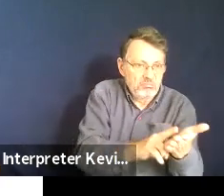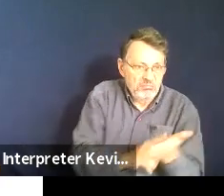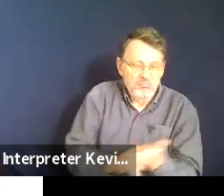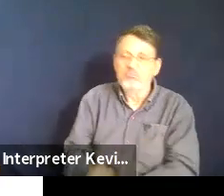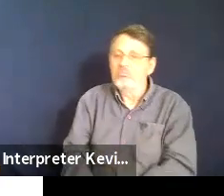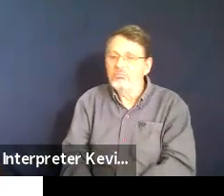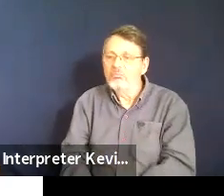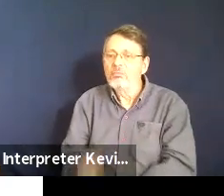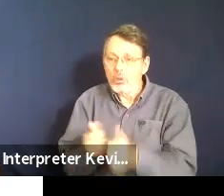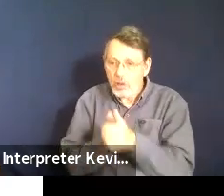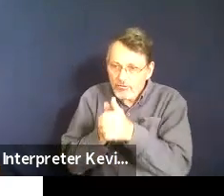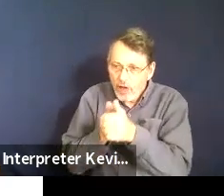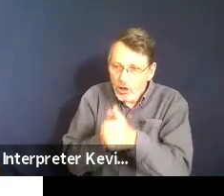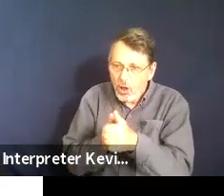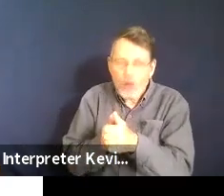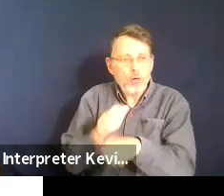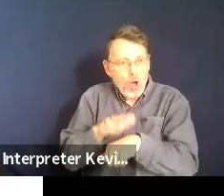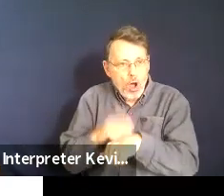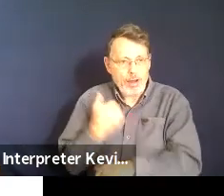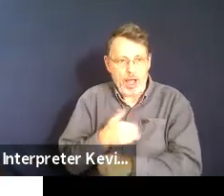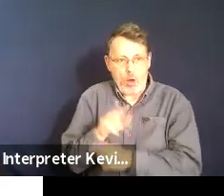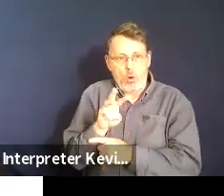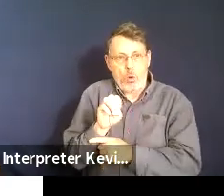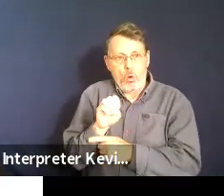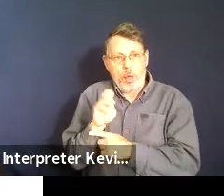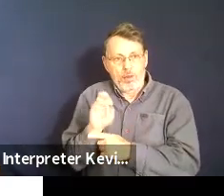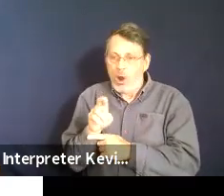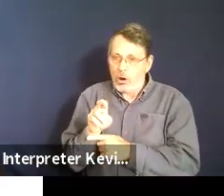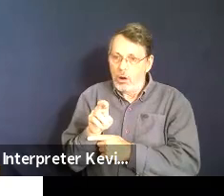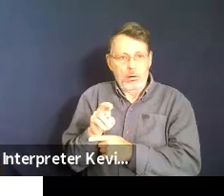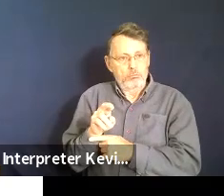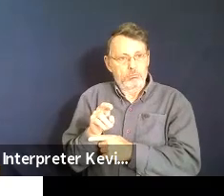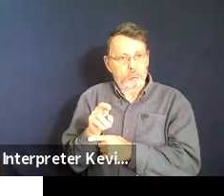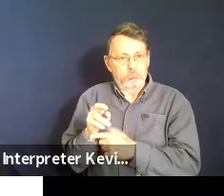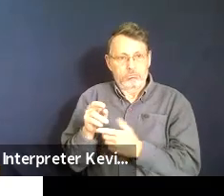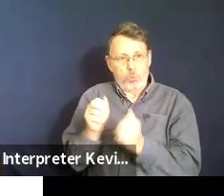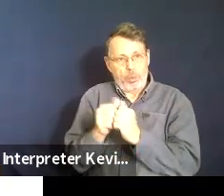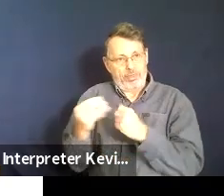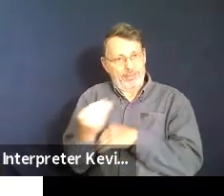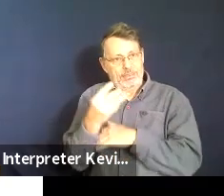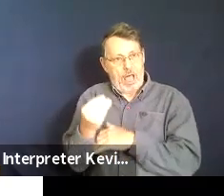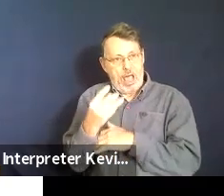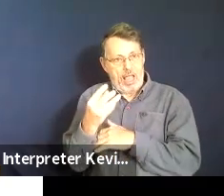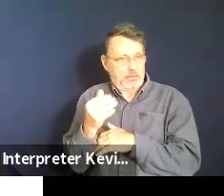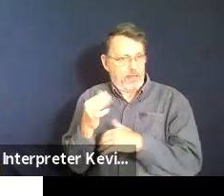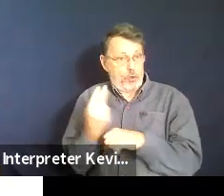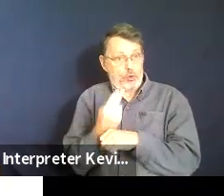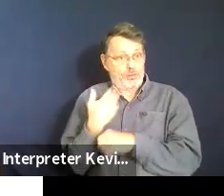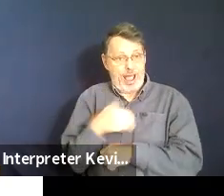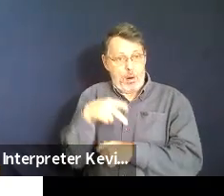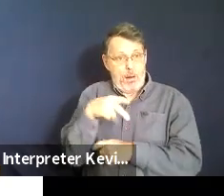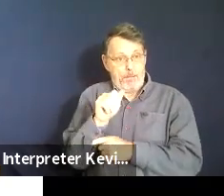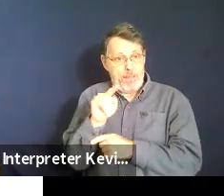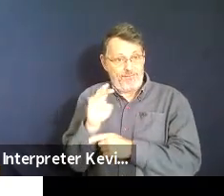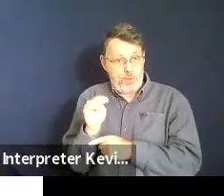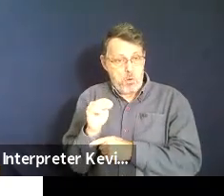You can follow along on the webinar platform with the slides. If you are not using the webinar platform, you can